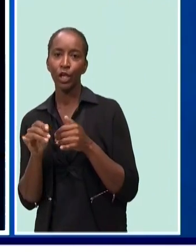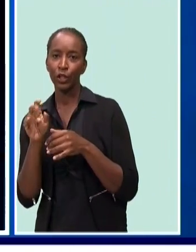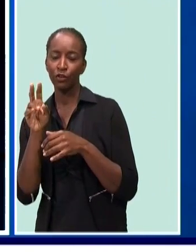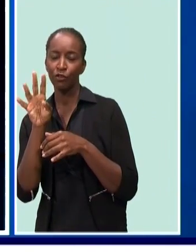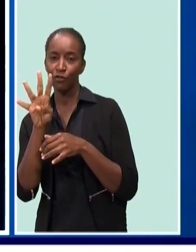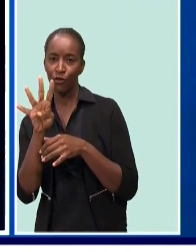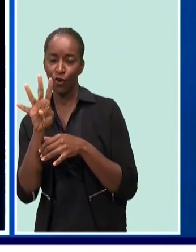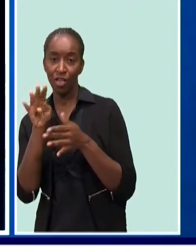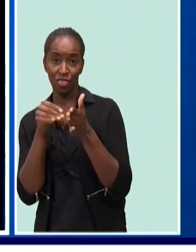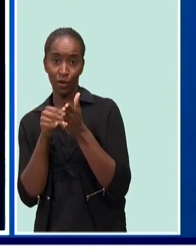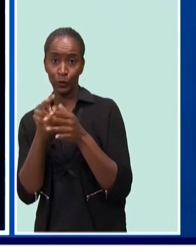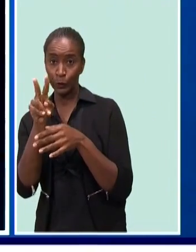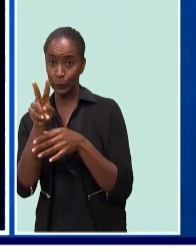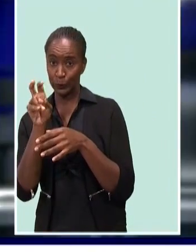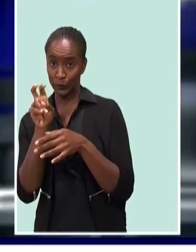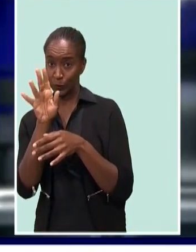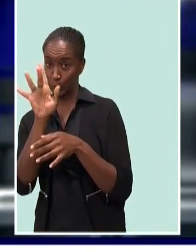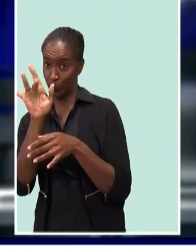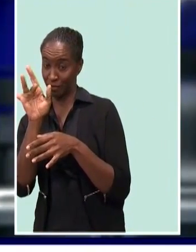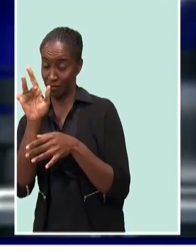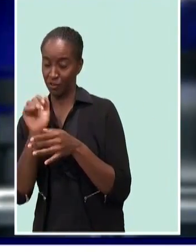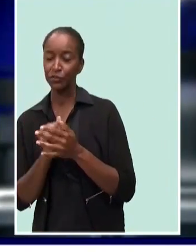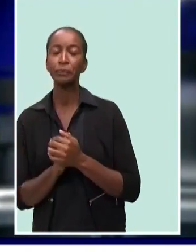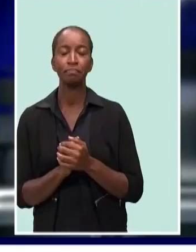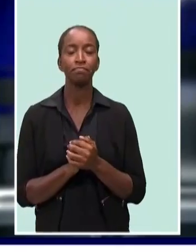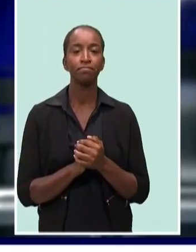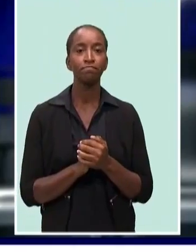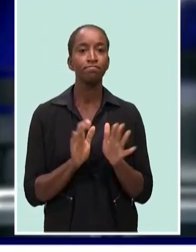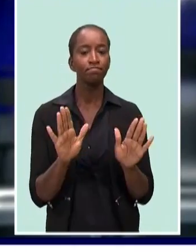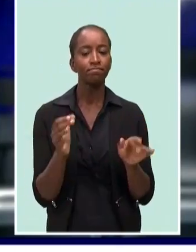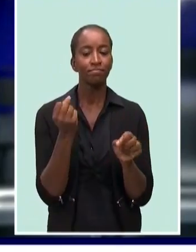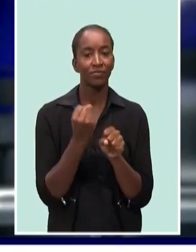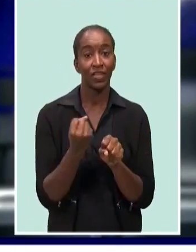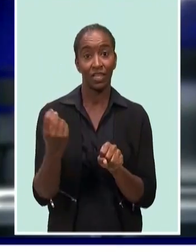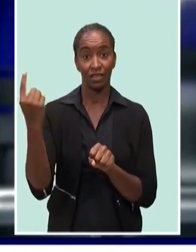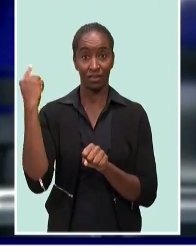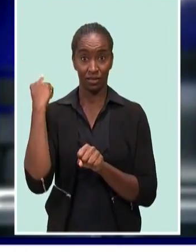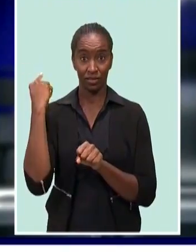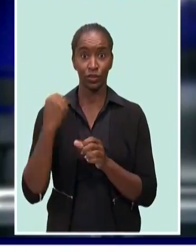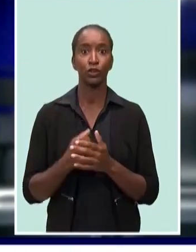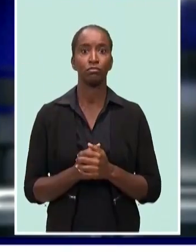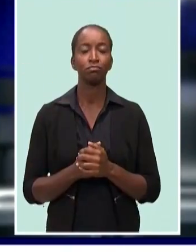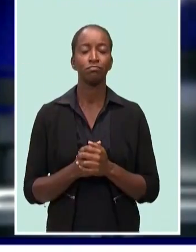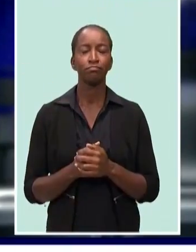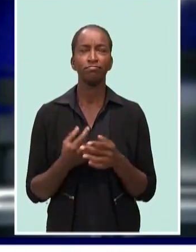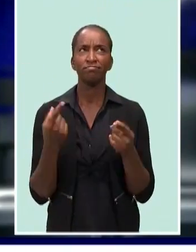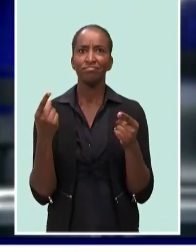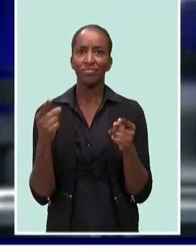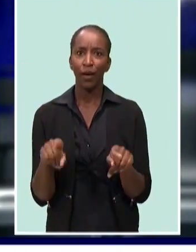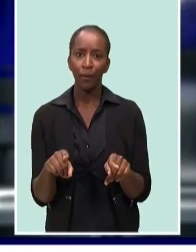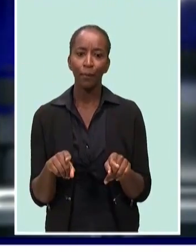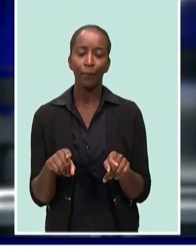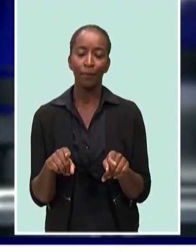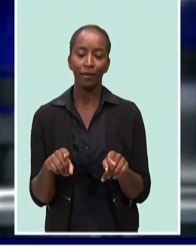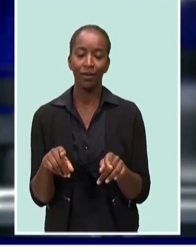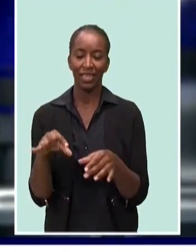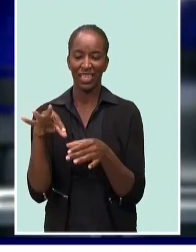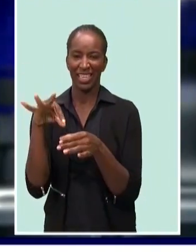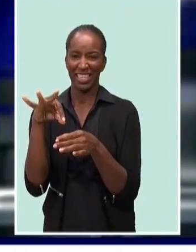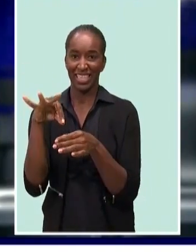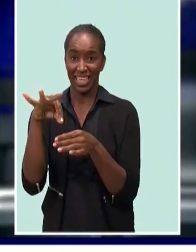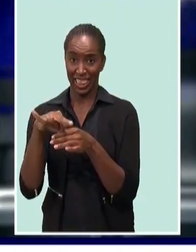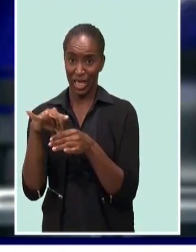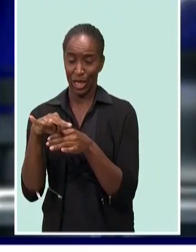4,225. Now we come to just last year, and what's interesting to note, there was a general election just a few months before the